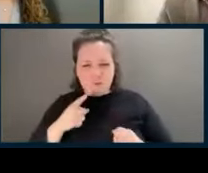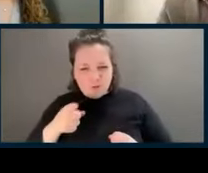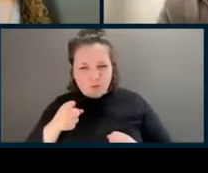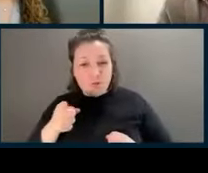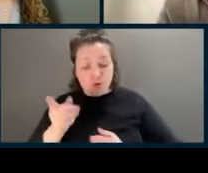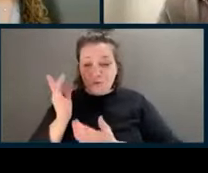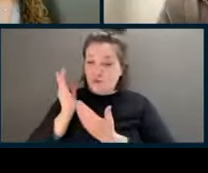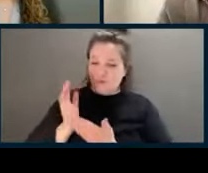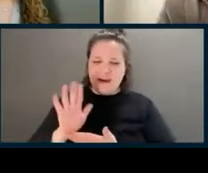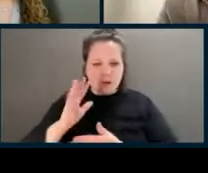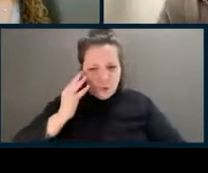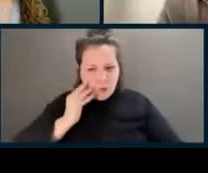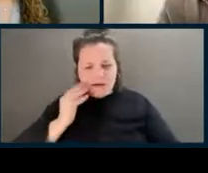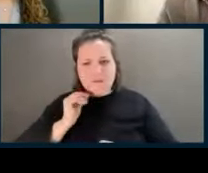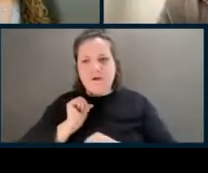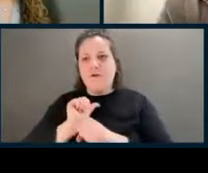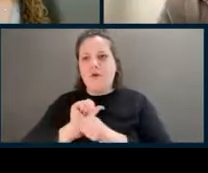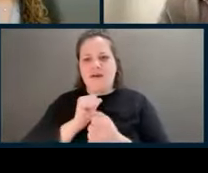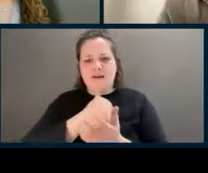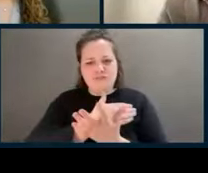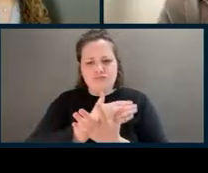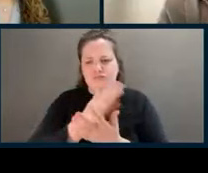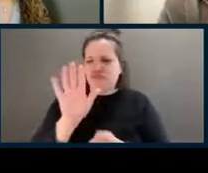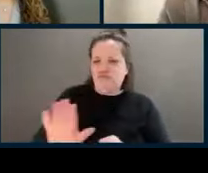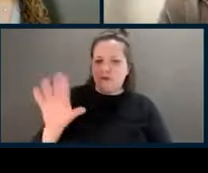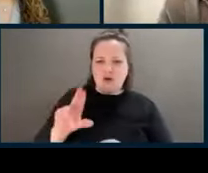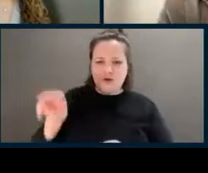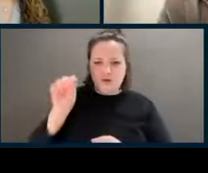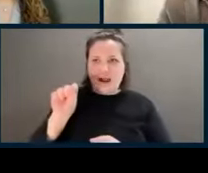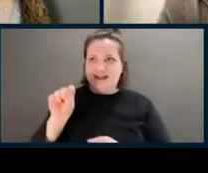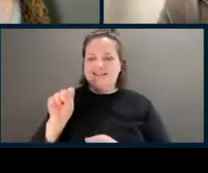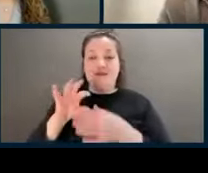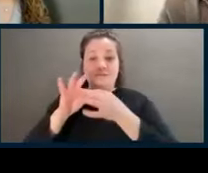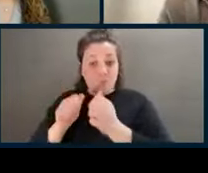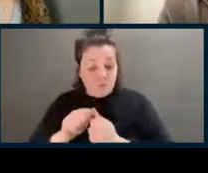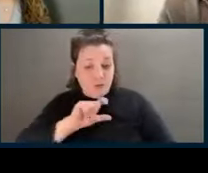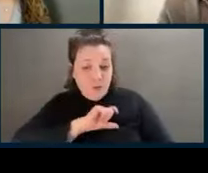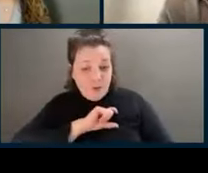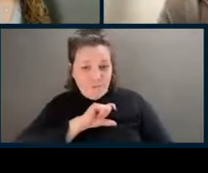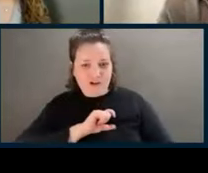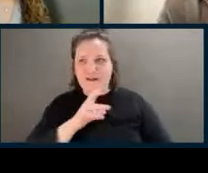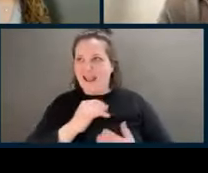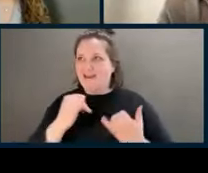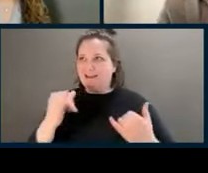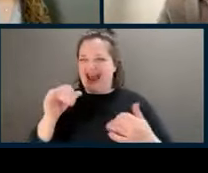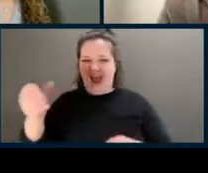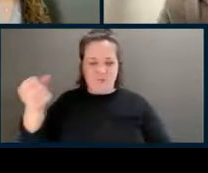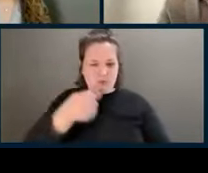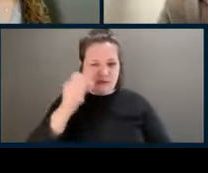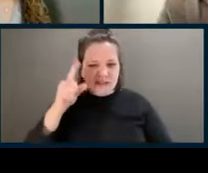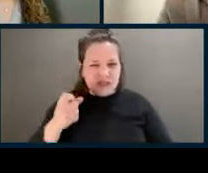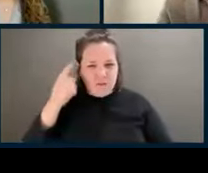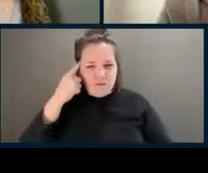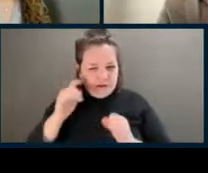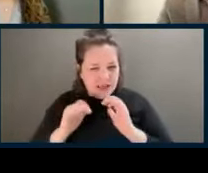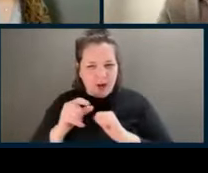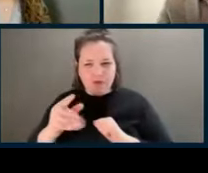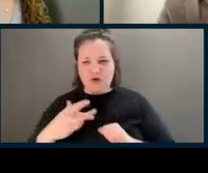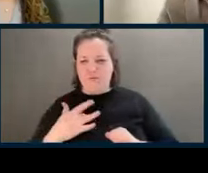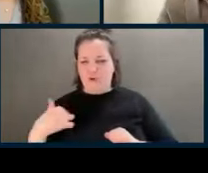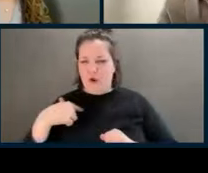experience working across our nation in this space as a law enforcement officer and now in government, how do you think we can do